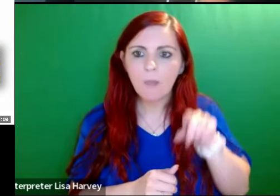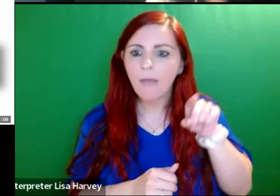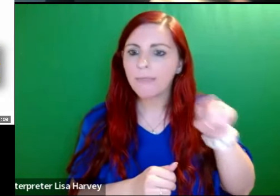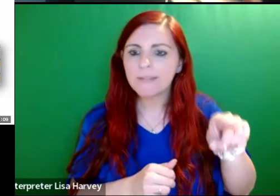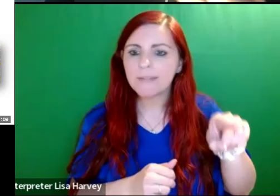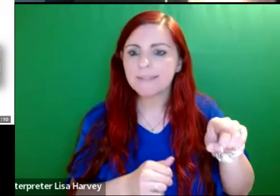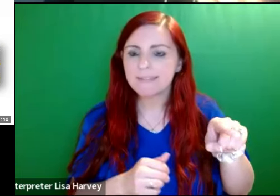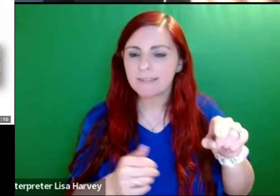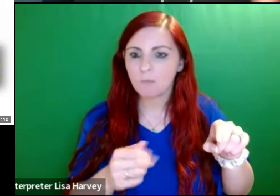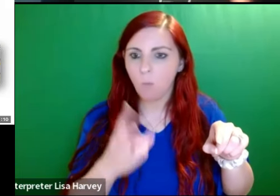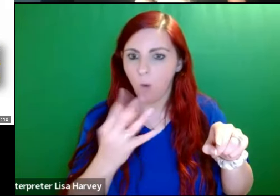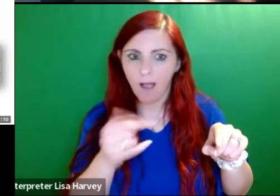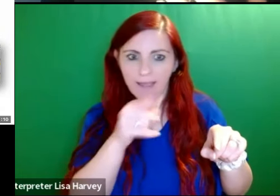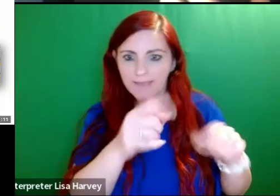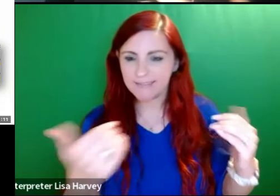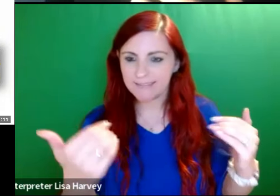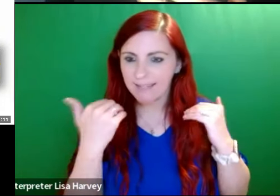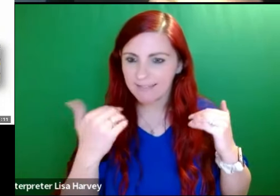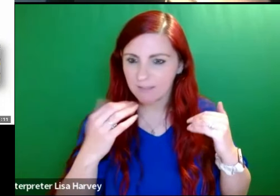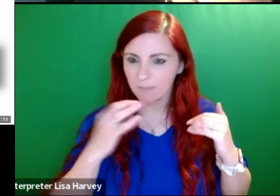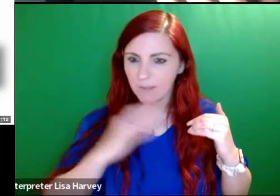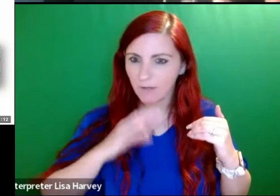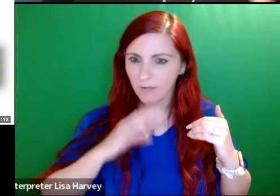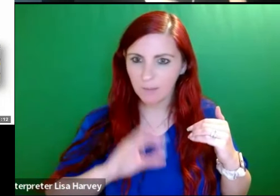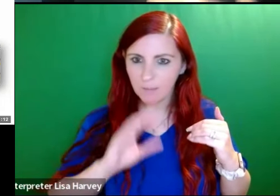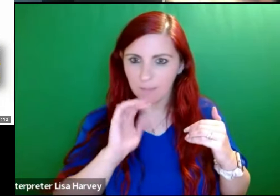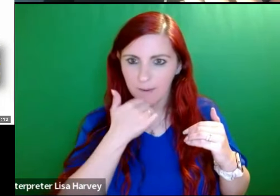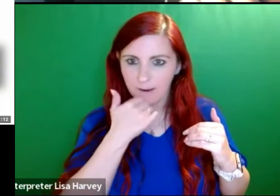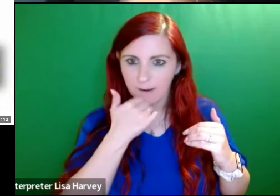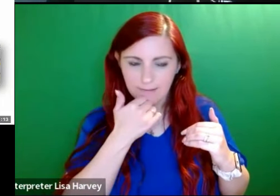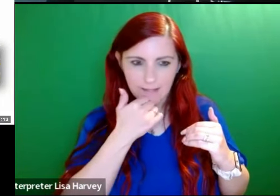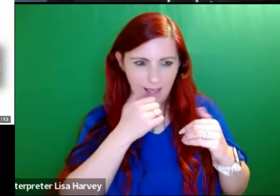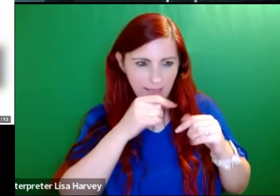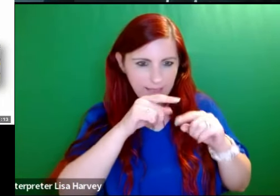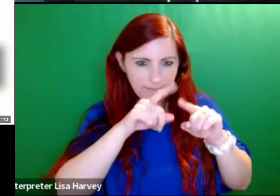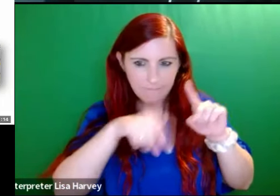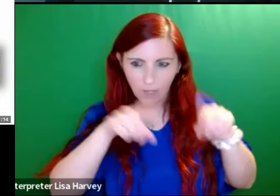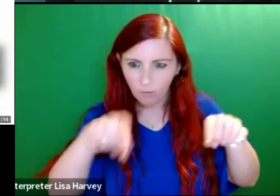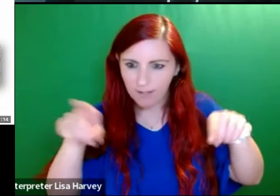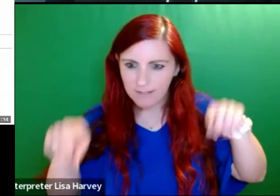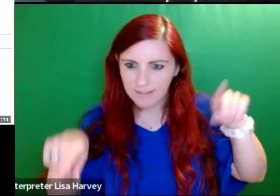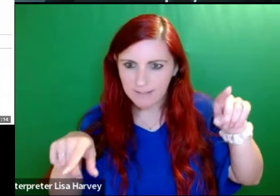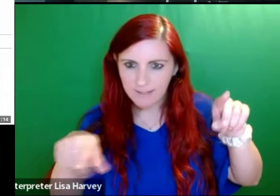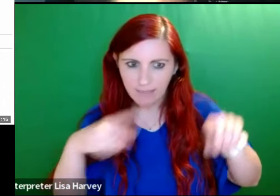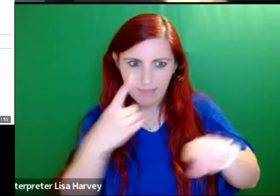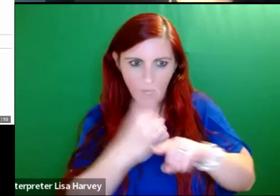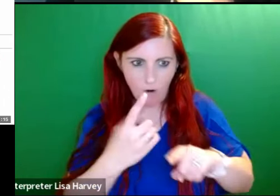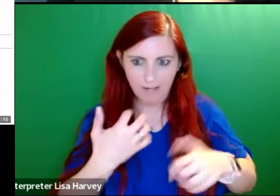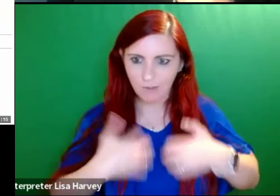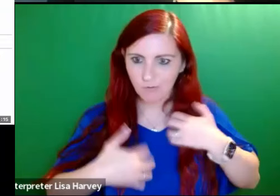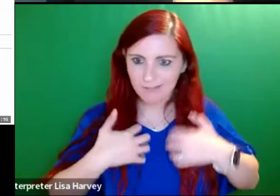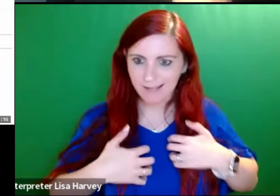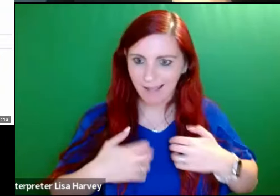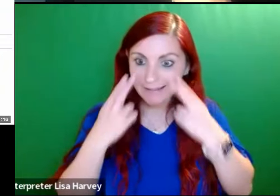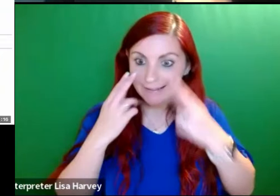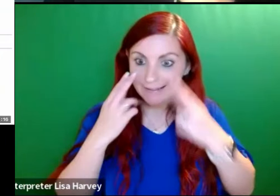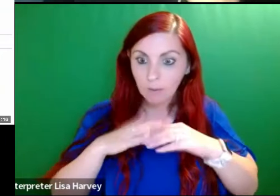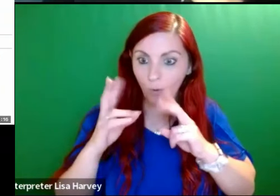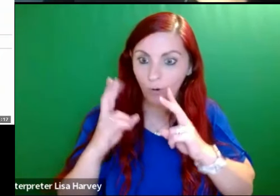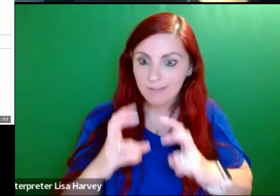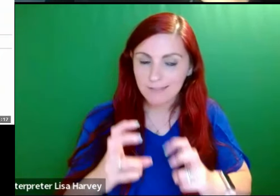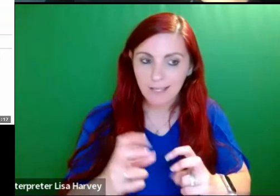useful, because it highlights areas that are interesting and worth further investigation.